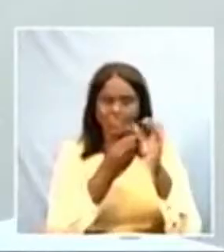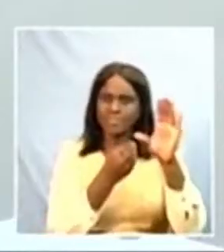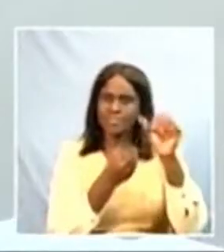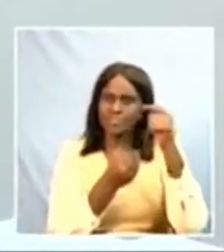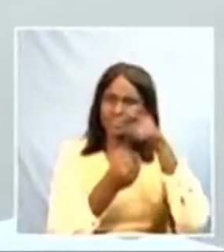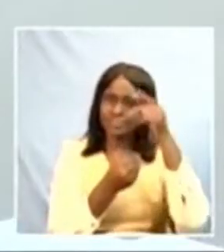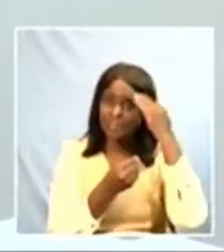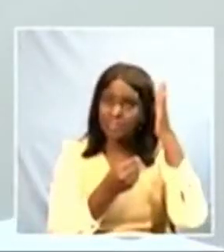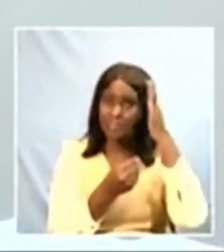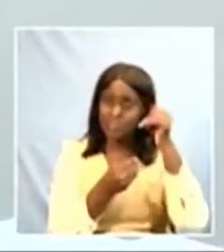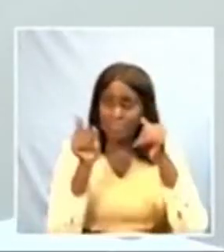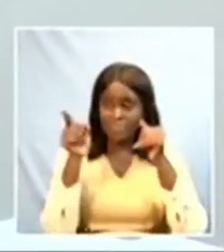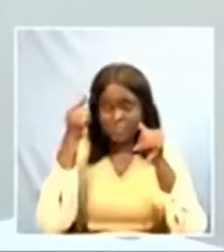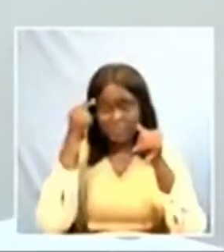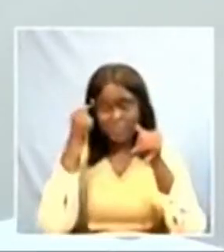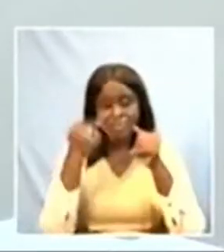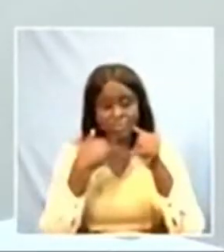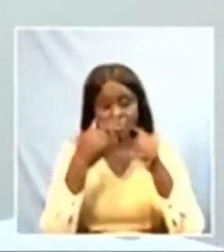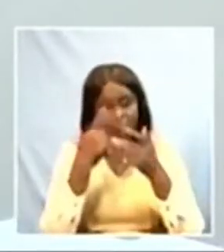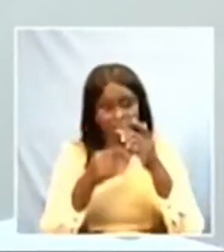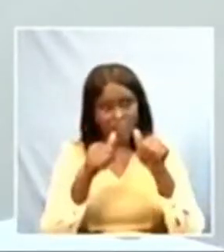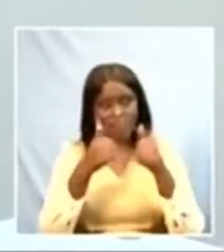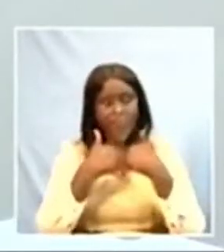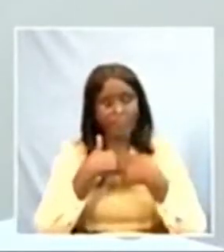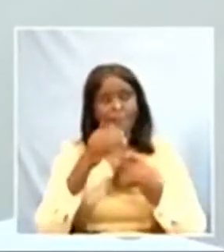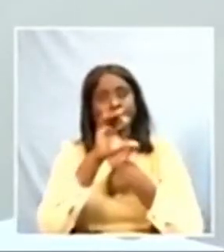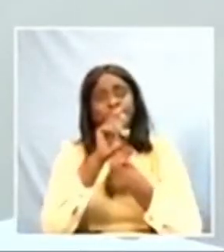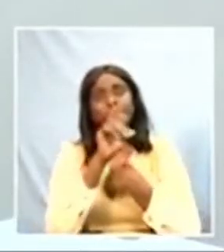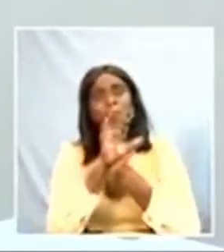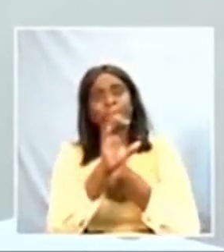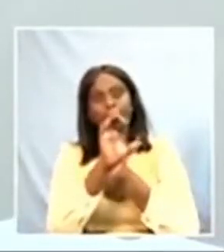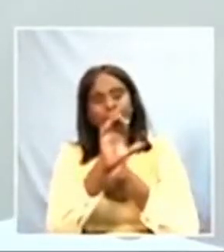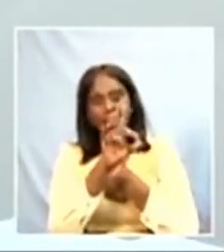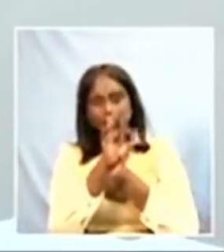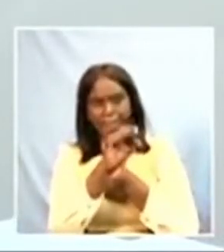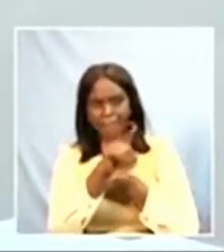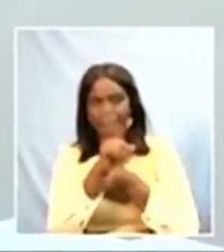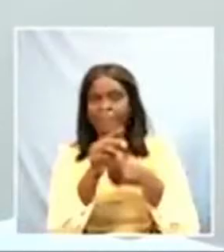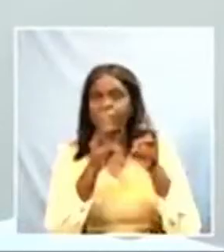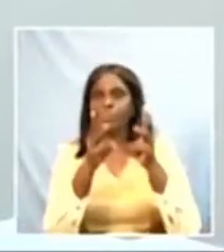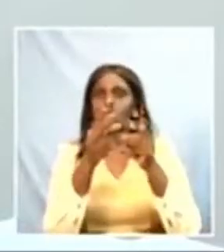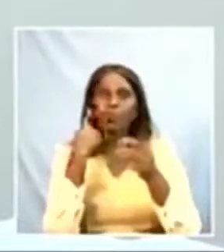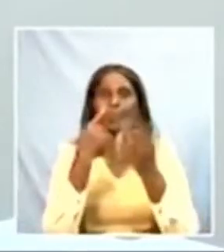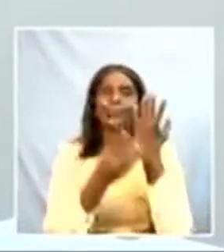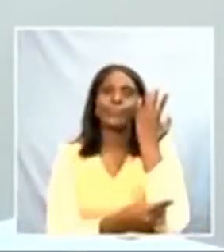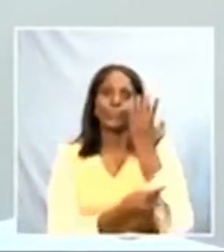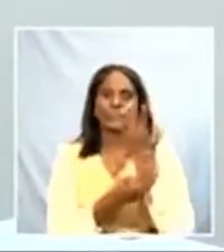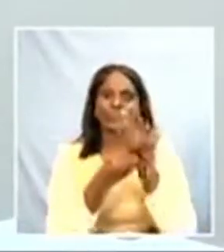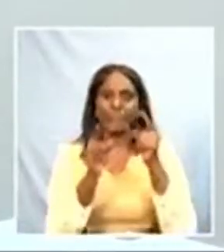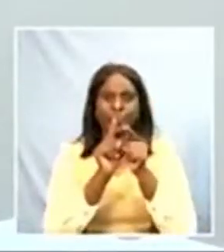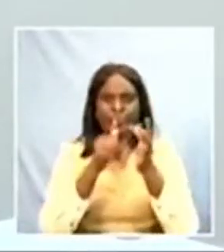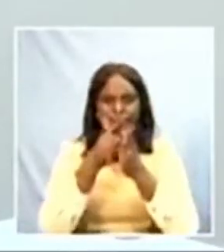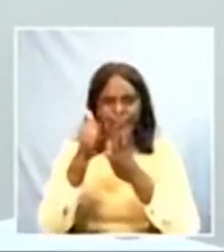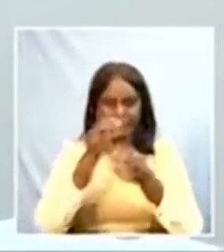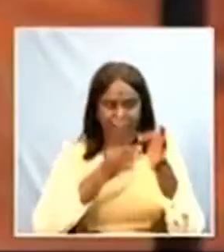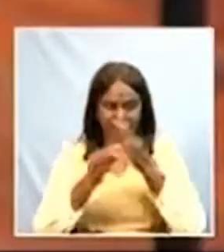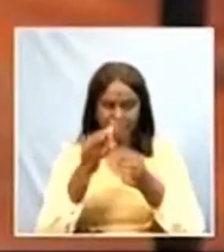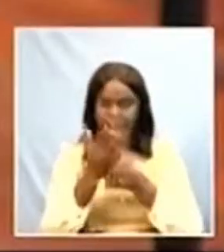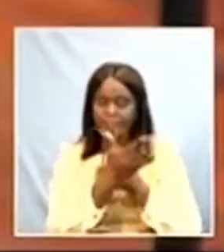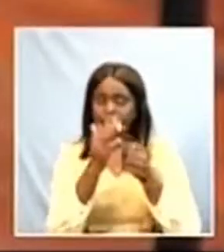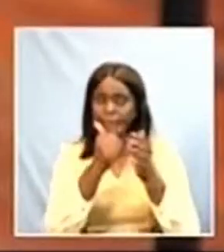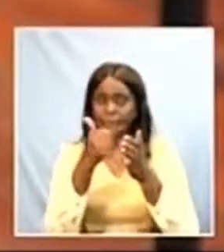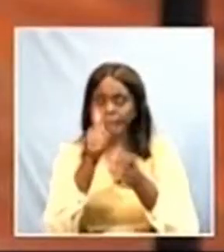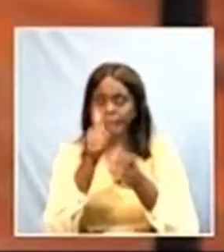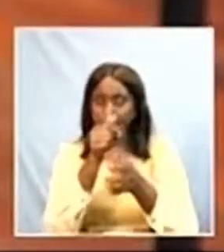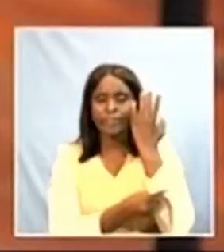the government, this government, has taken CDF as the main channel for development? And how do you explain this? Is